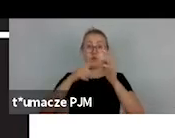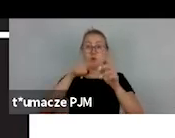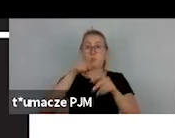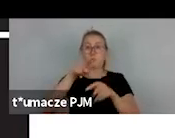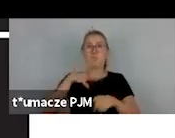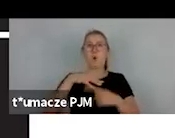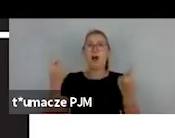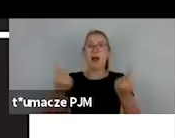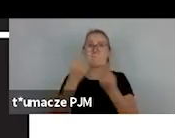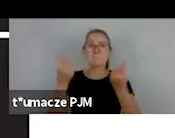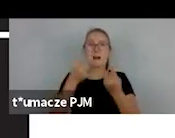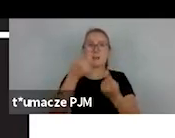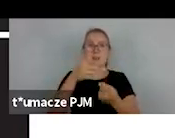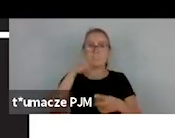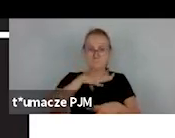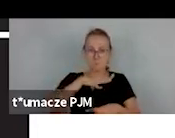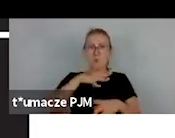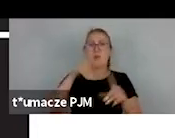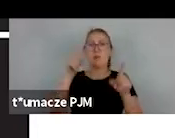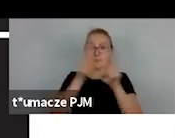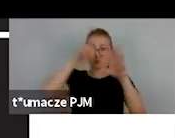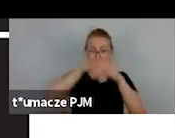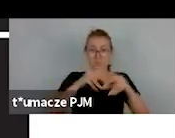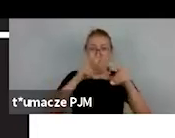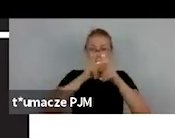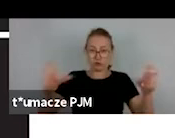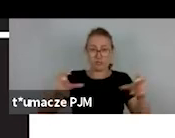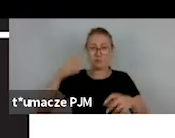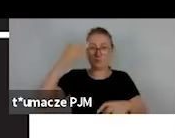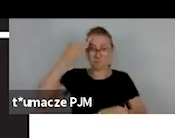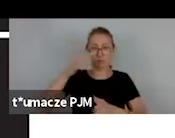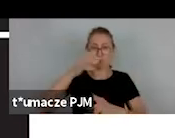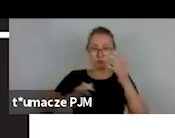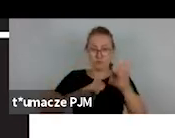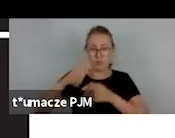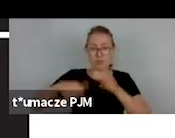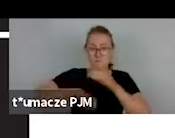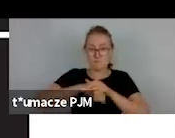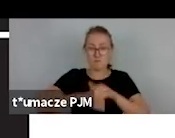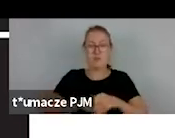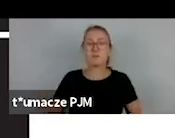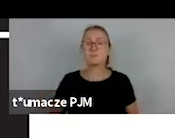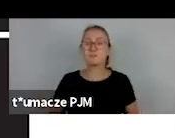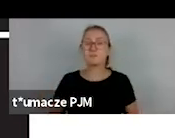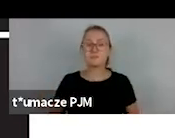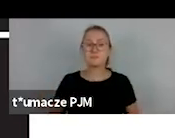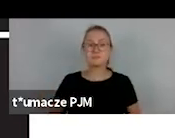others. In fact, before we do that, just next slide, I think I've got a picture of some of the